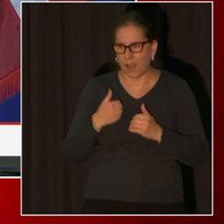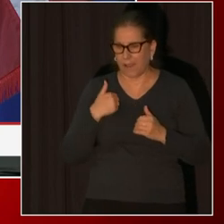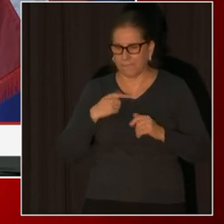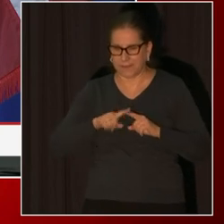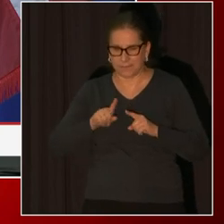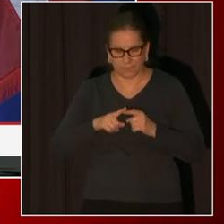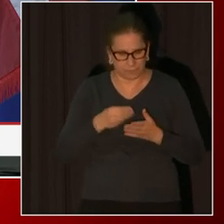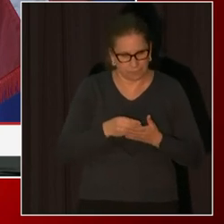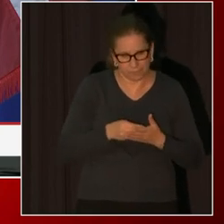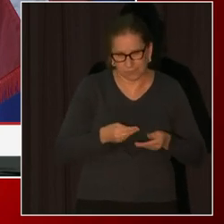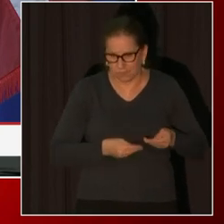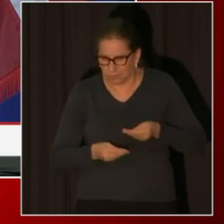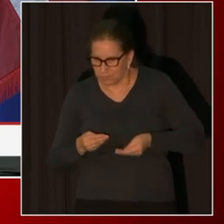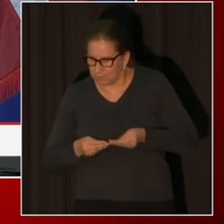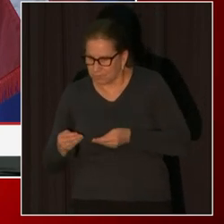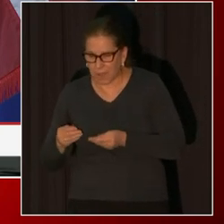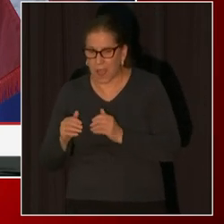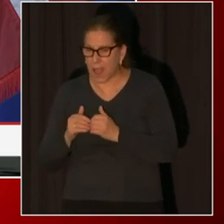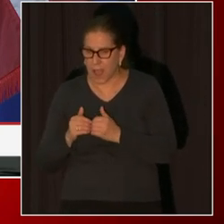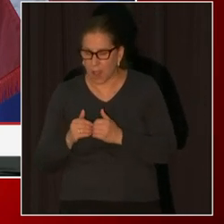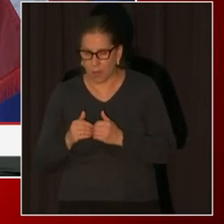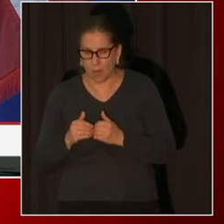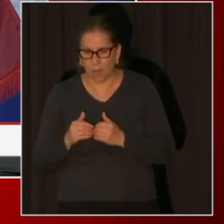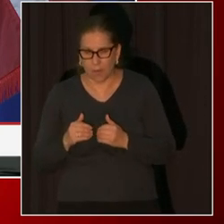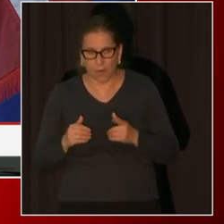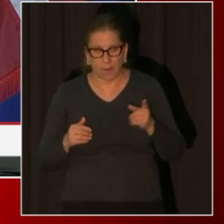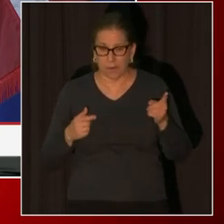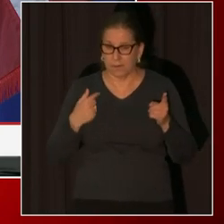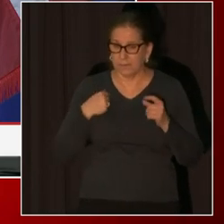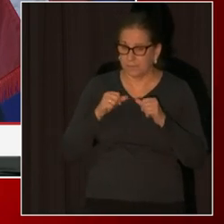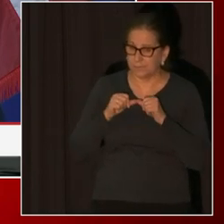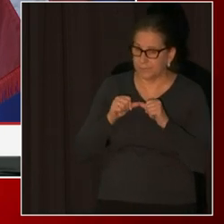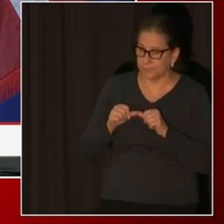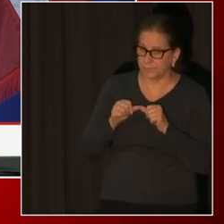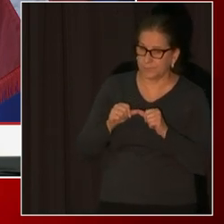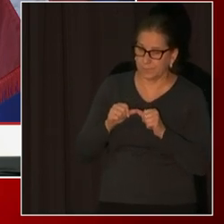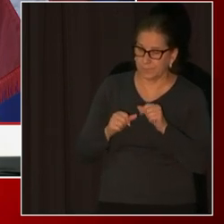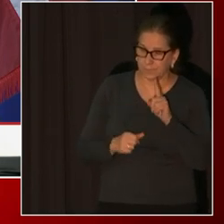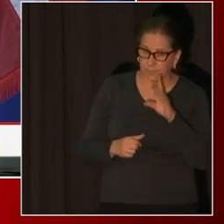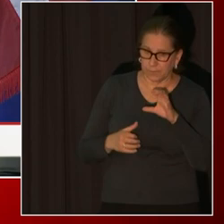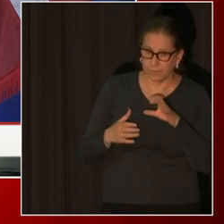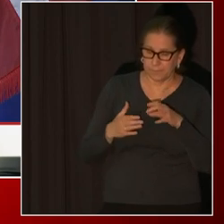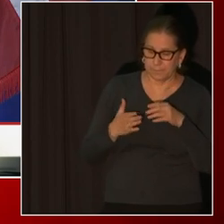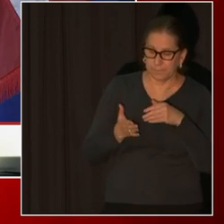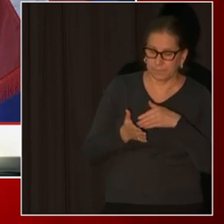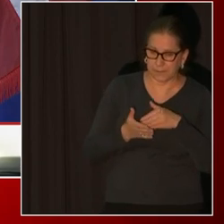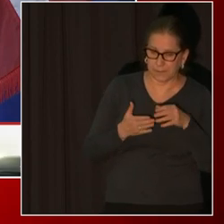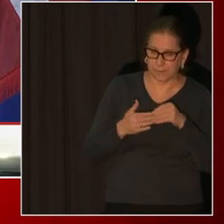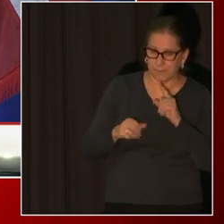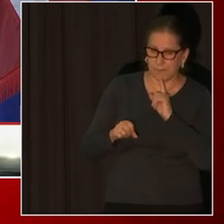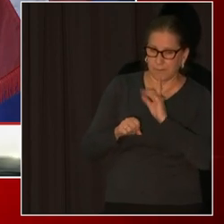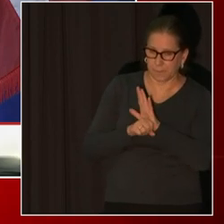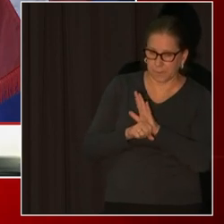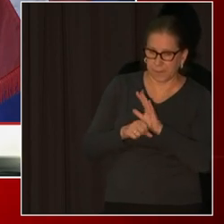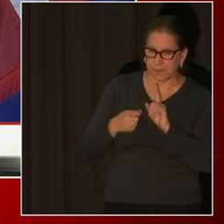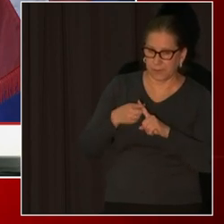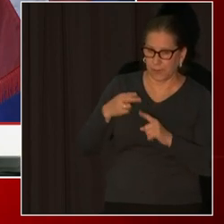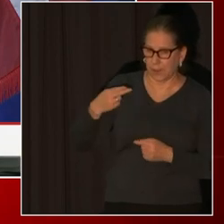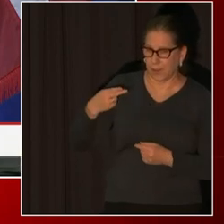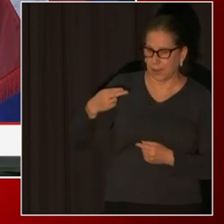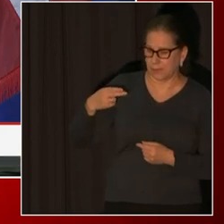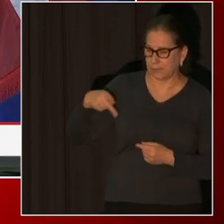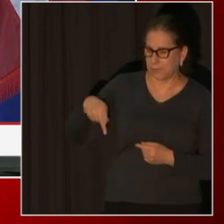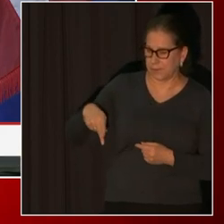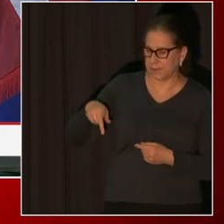We continue a $100 million commitment to HPTF, which